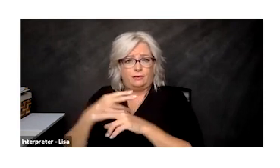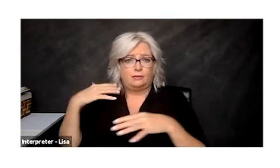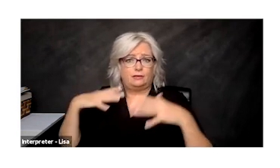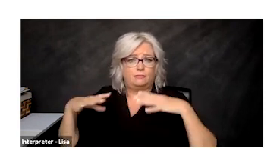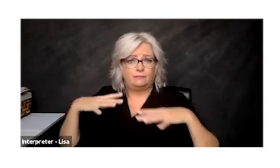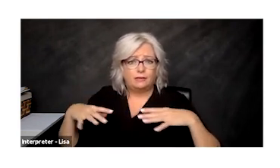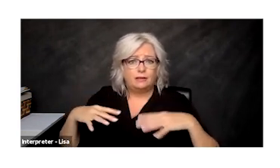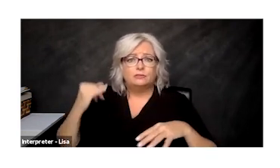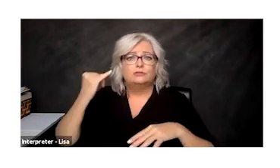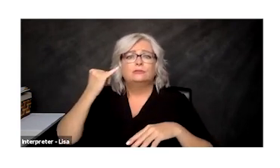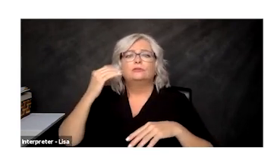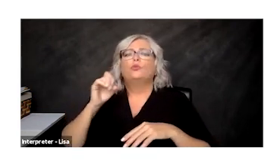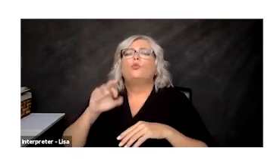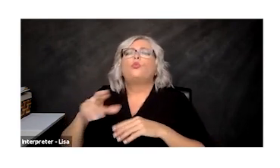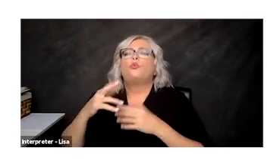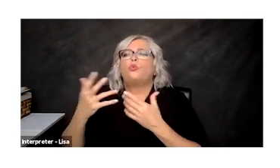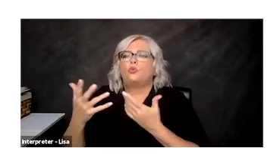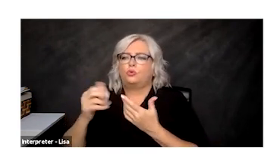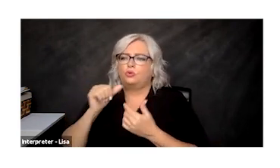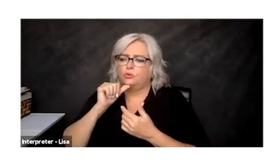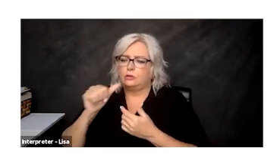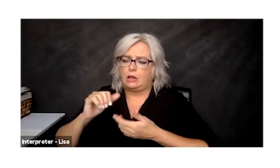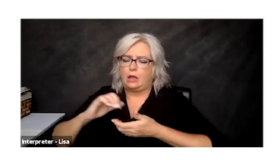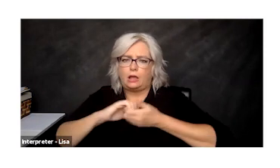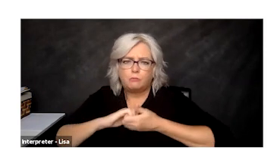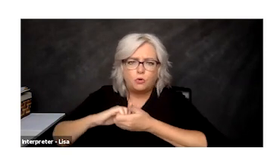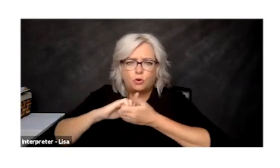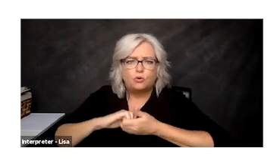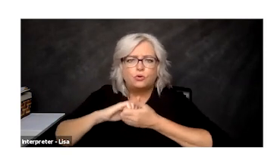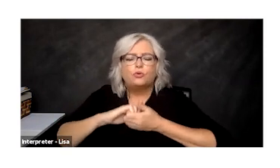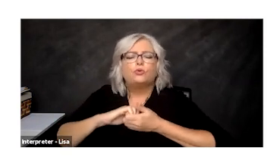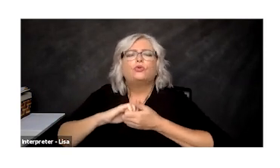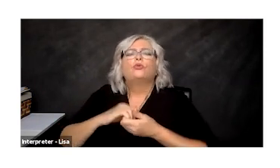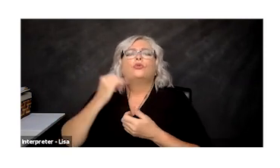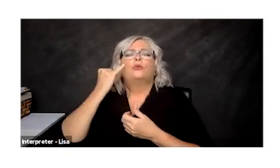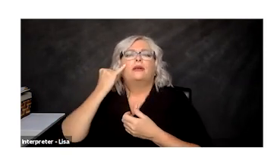publicly, if there wasn't a public sort of accountability around the theft of Black